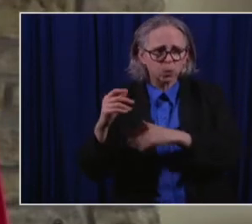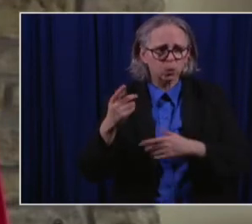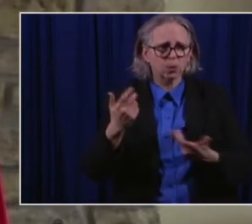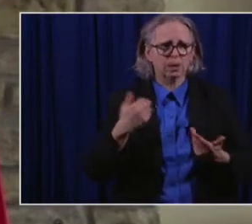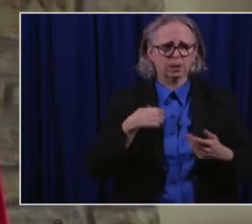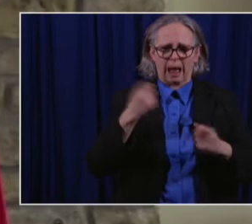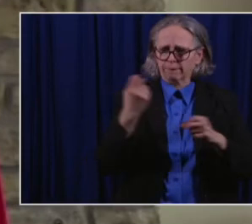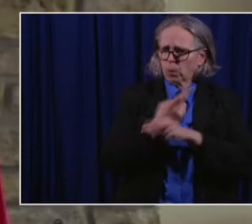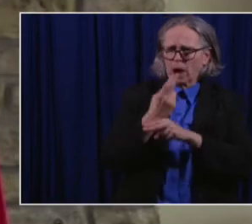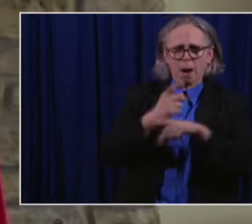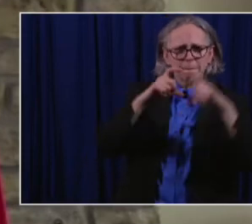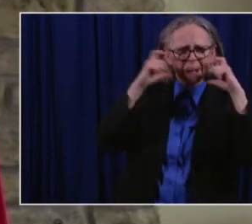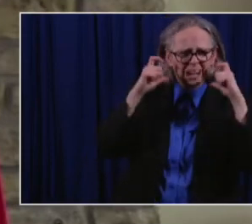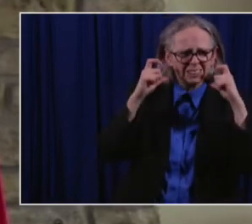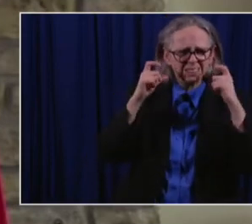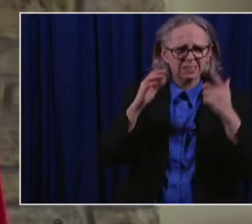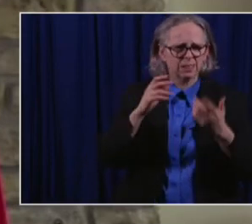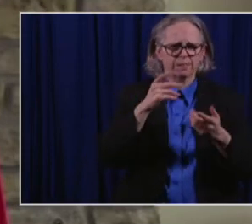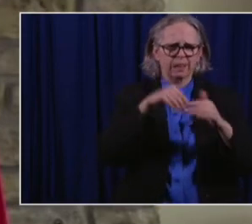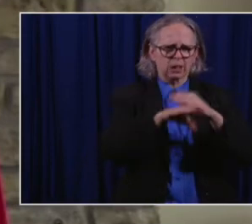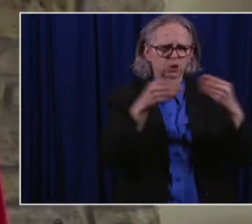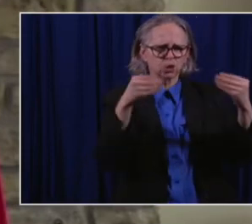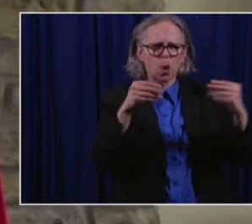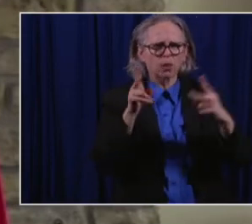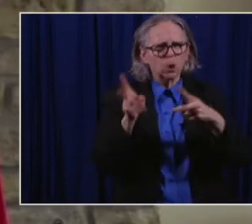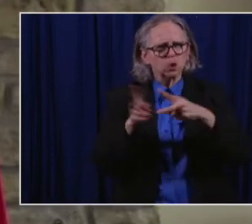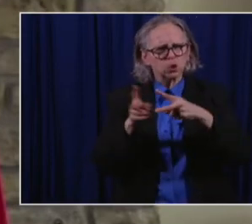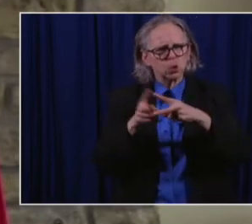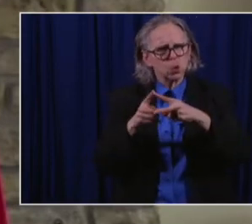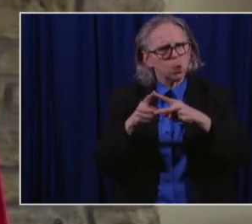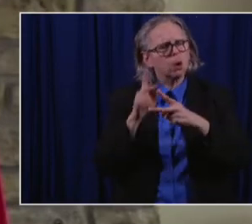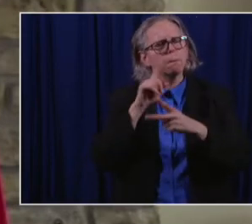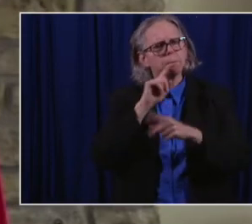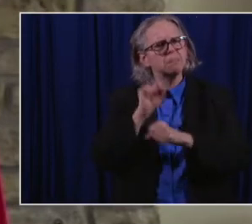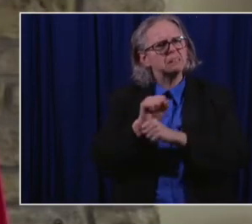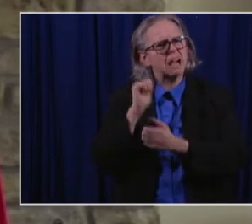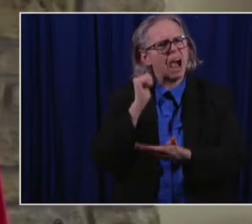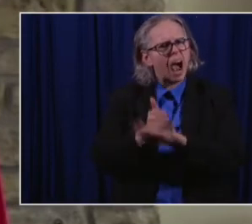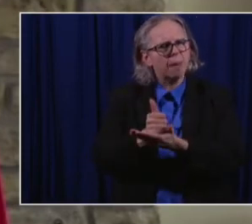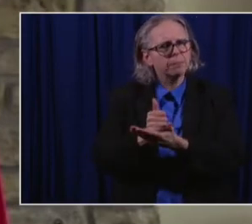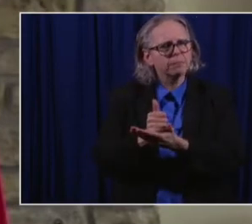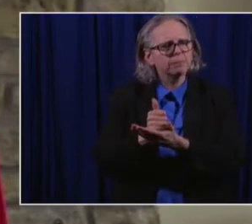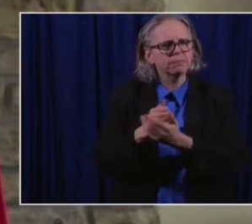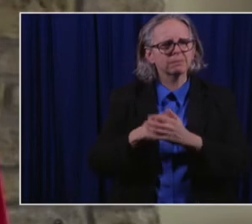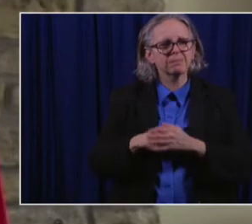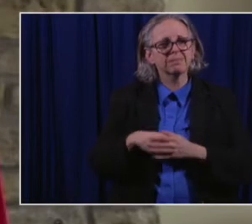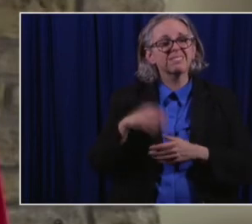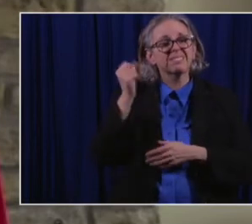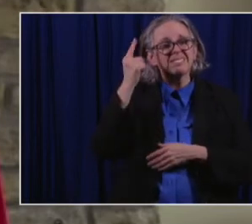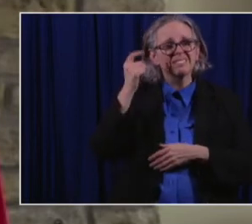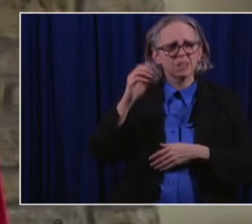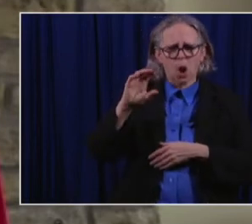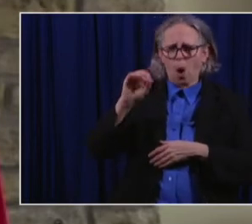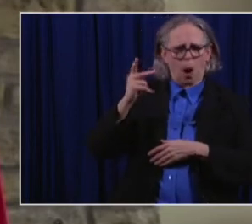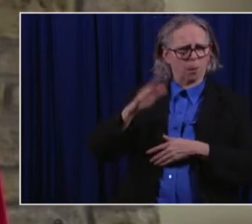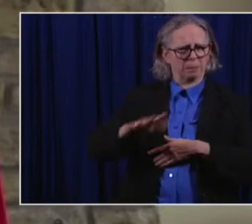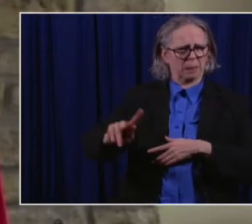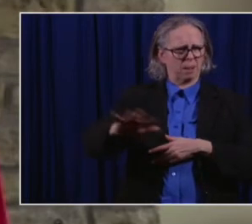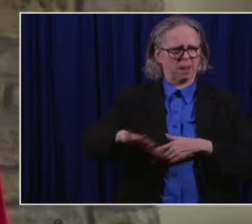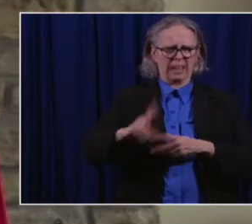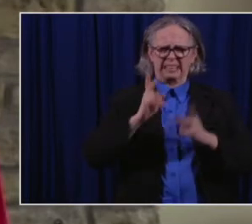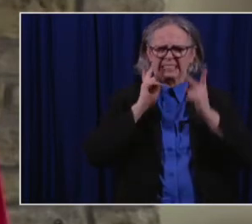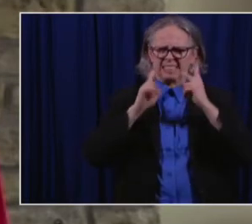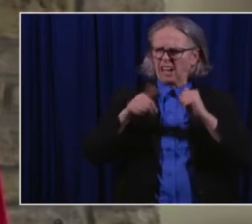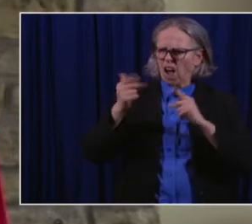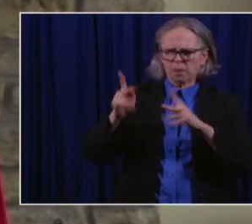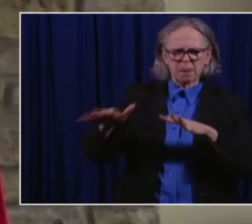those two things. I think also Ohioans just seeing what's going on, having a better understanding of the